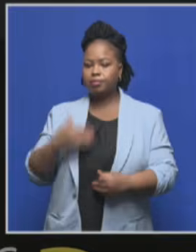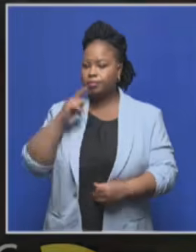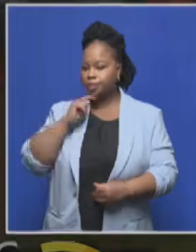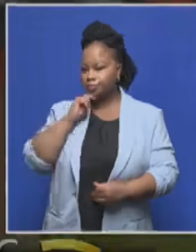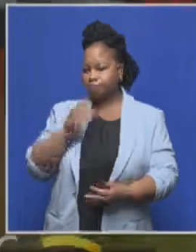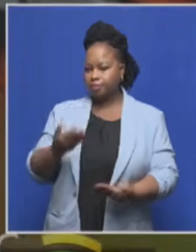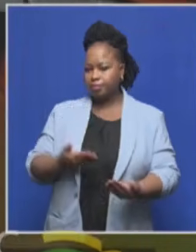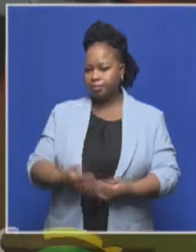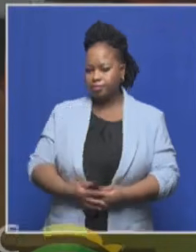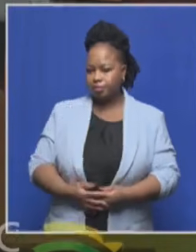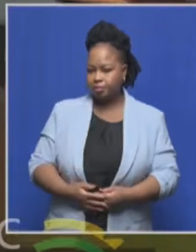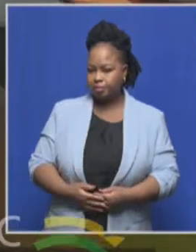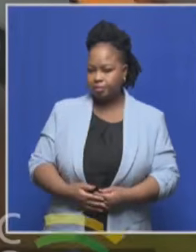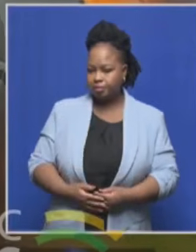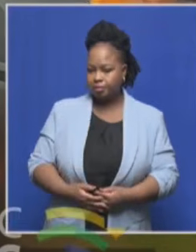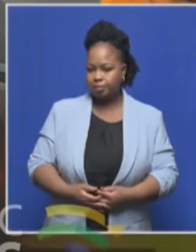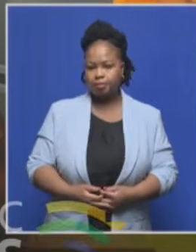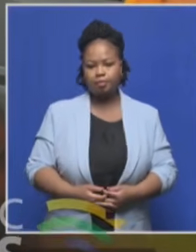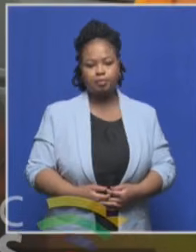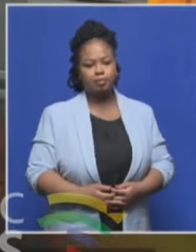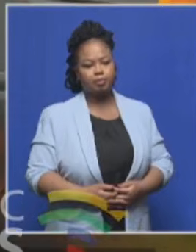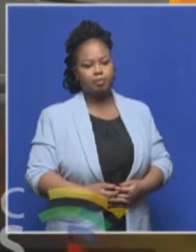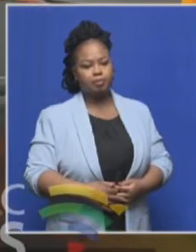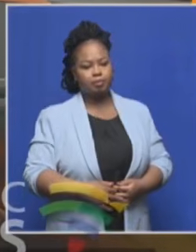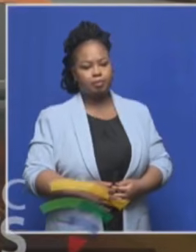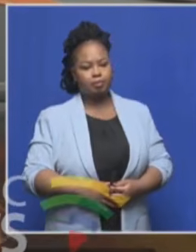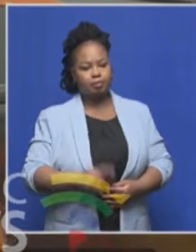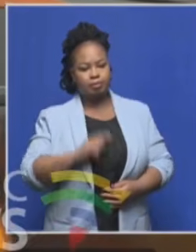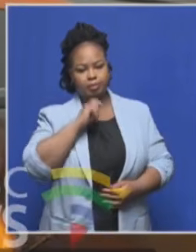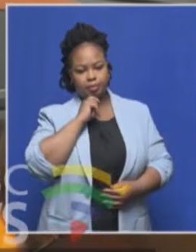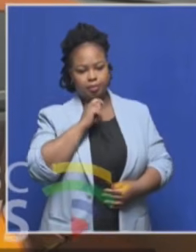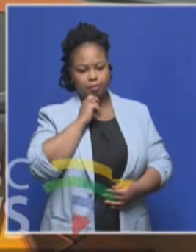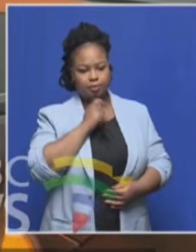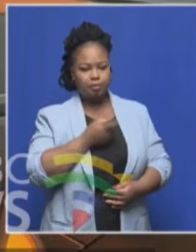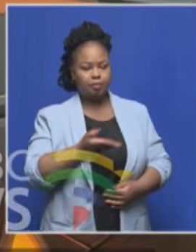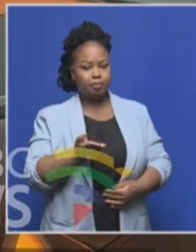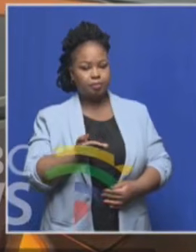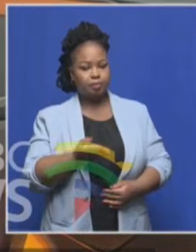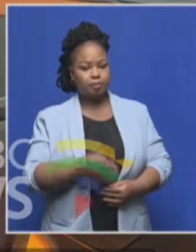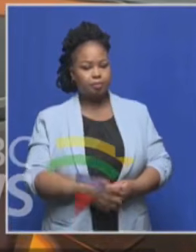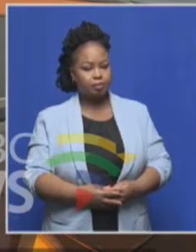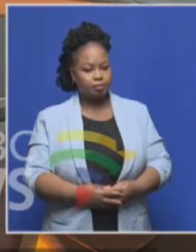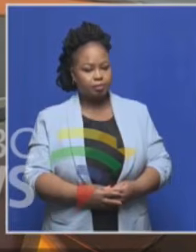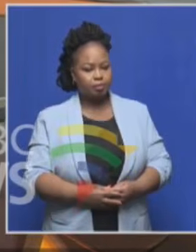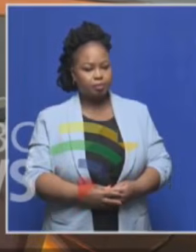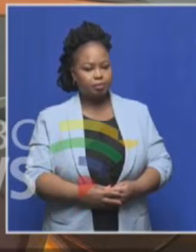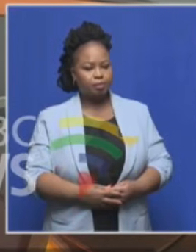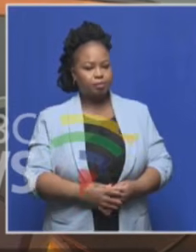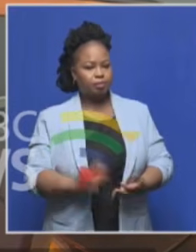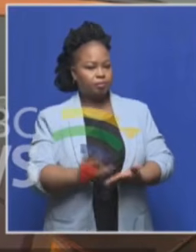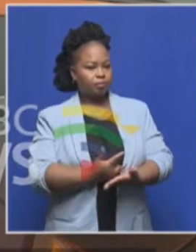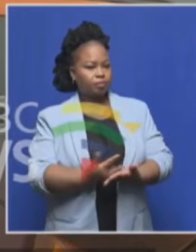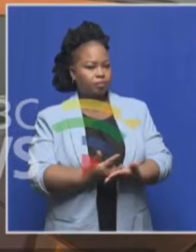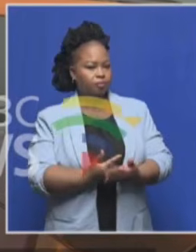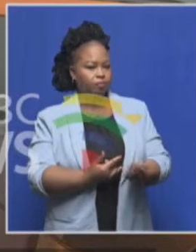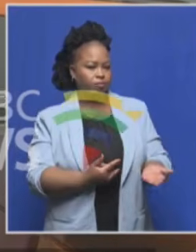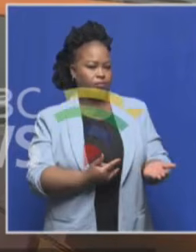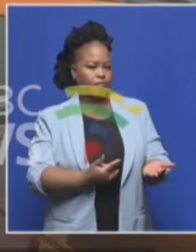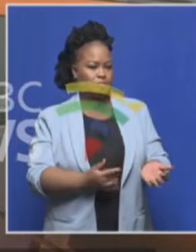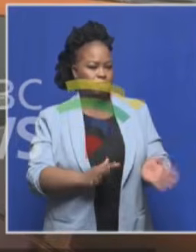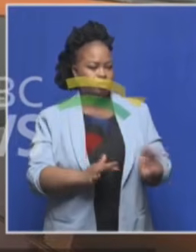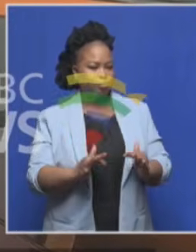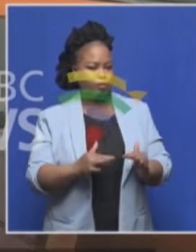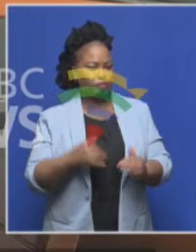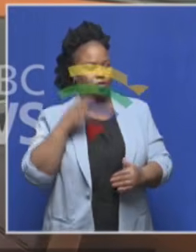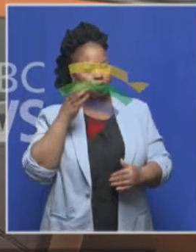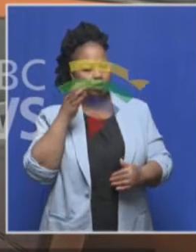this offering. Good morning. Good morning, Lisa, and good morning to your viewers at home. We were chatting offline and we were saying, how do you take a concept